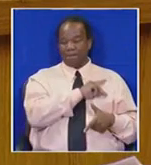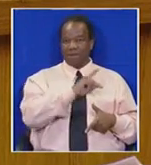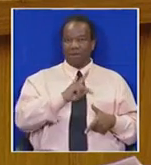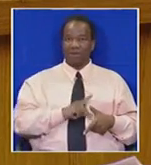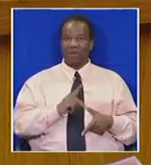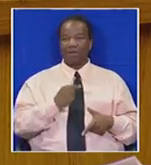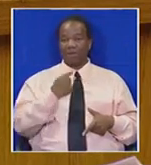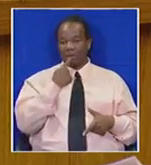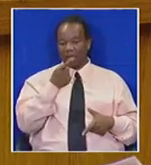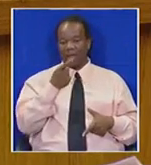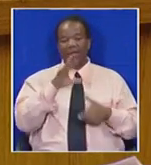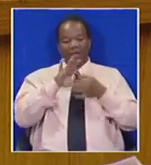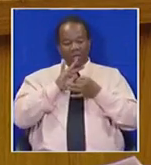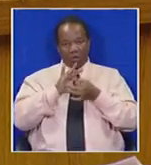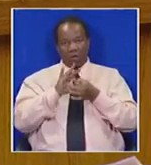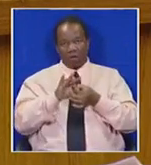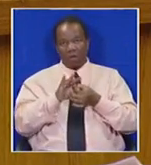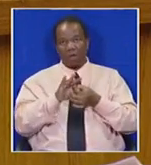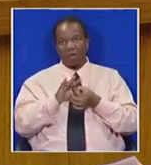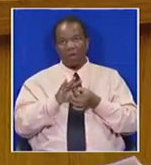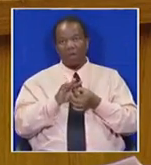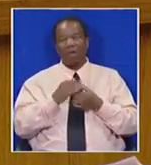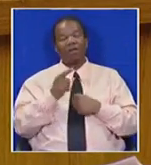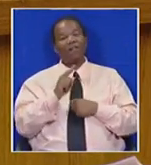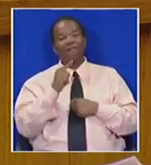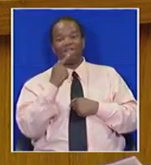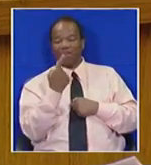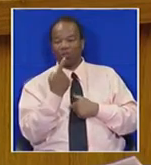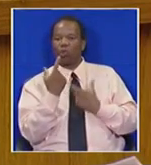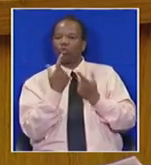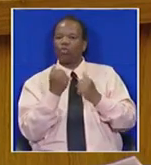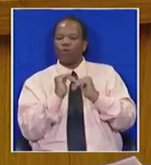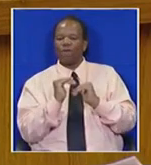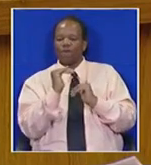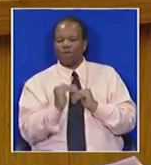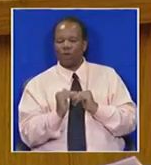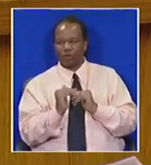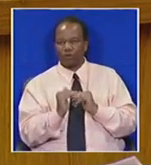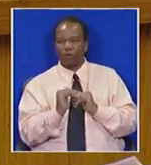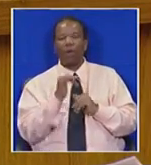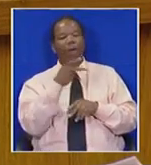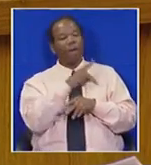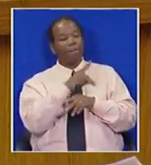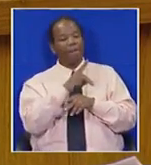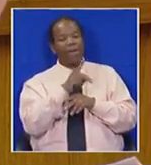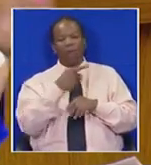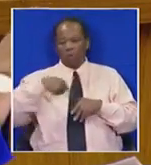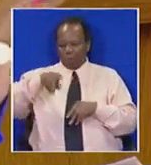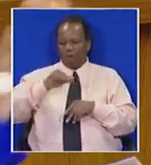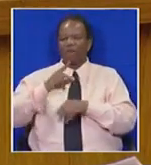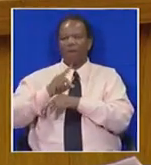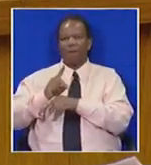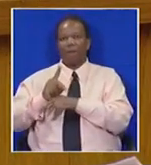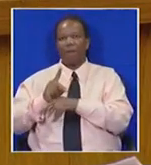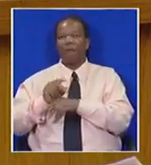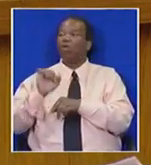with each commitment that he made. Those summits are the first steps of those plans. He has a plan, we have a plan, and you